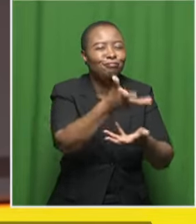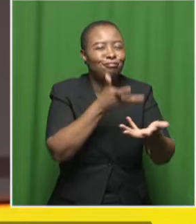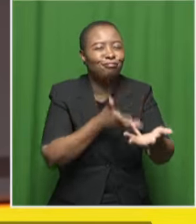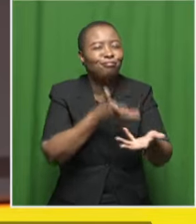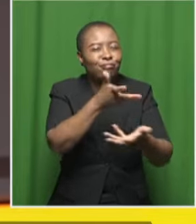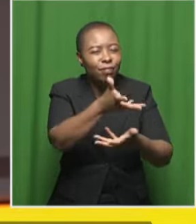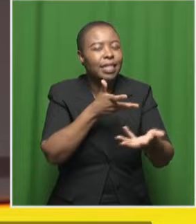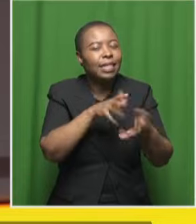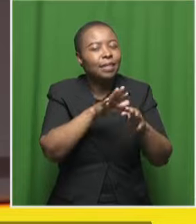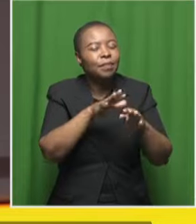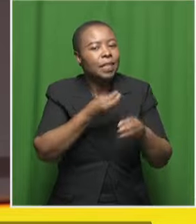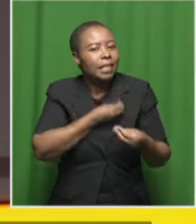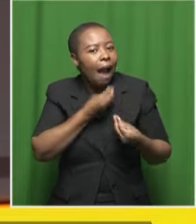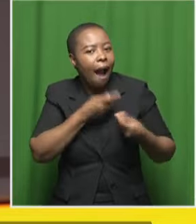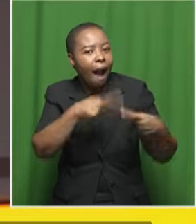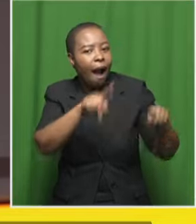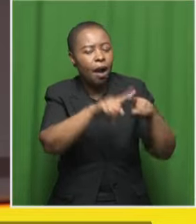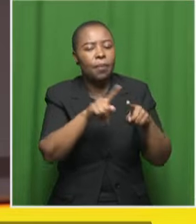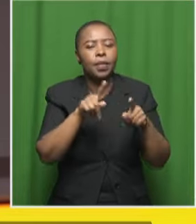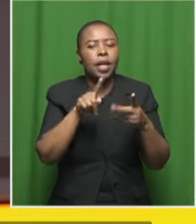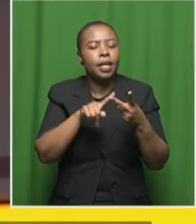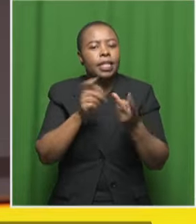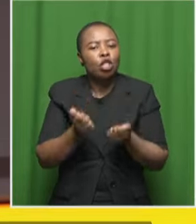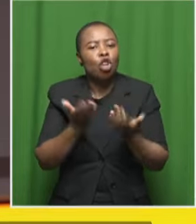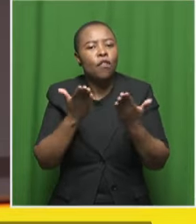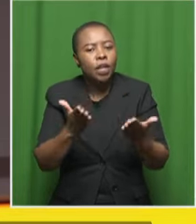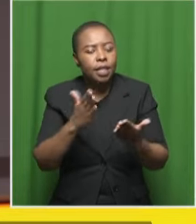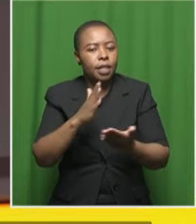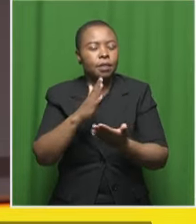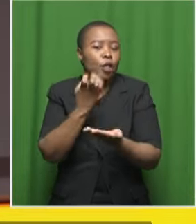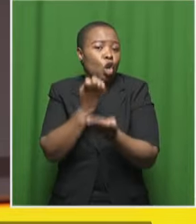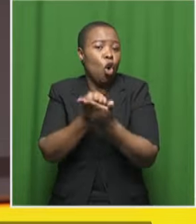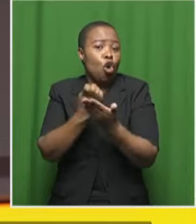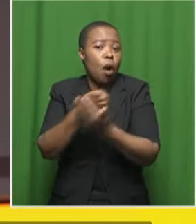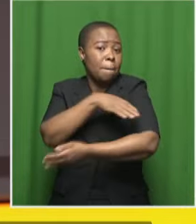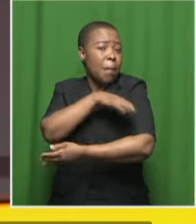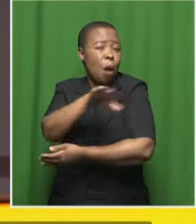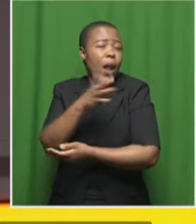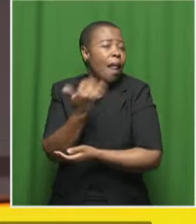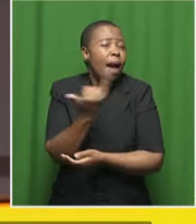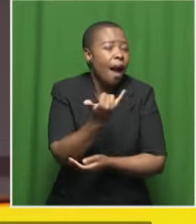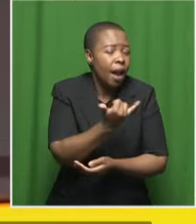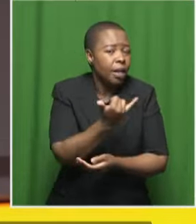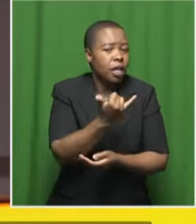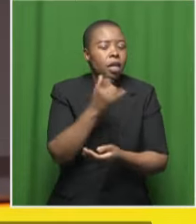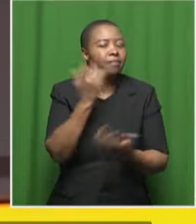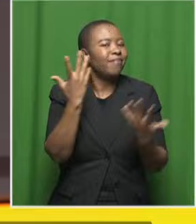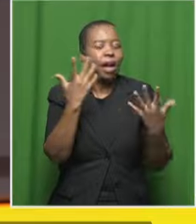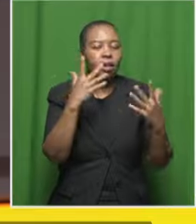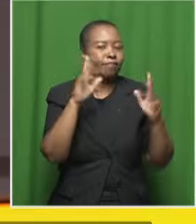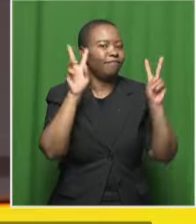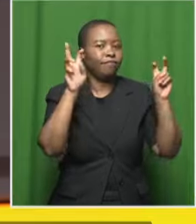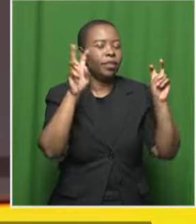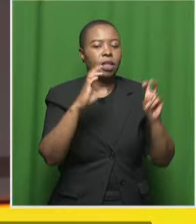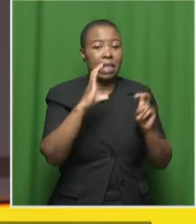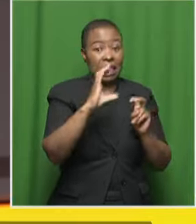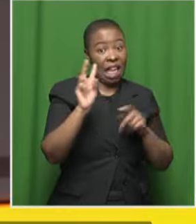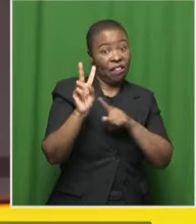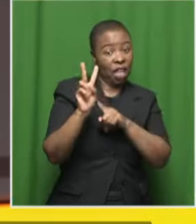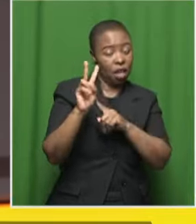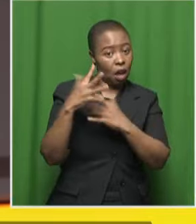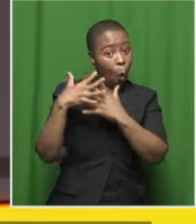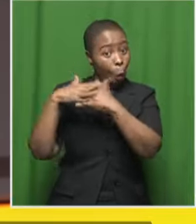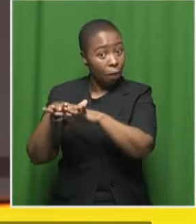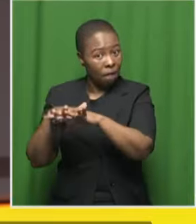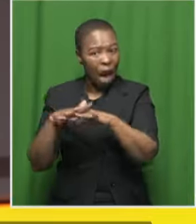you with services around economic empowerment. Mm. What does that look like to you? If we're building a CV builder, should it be on the website